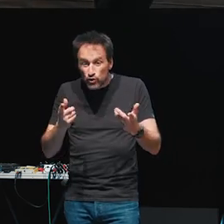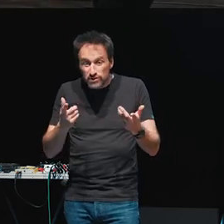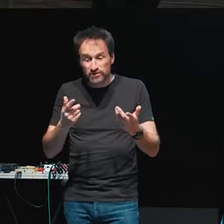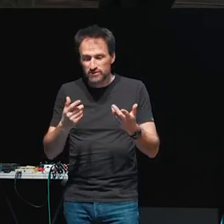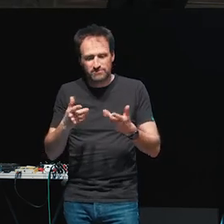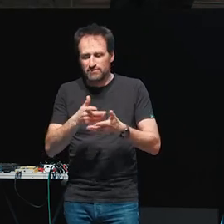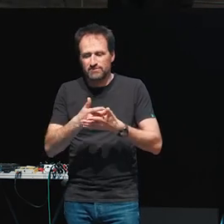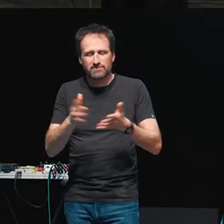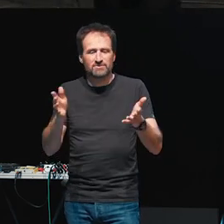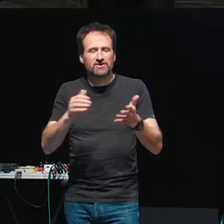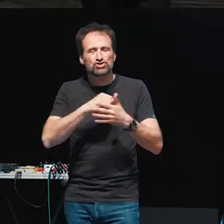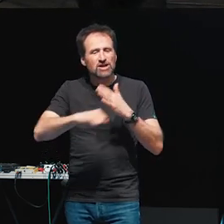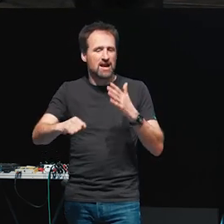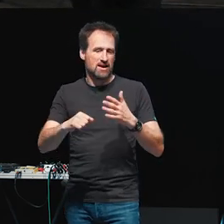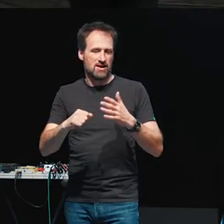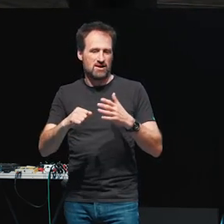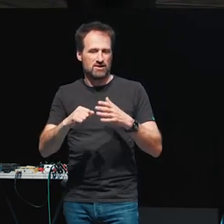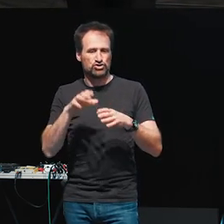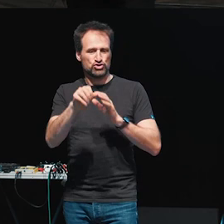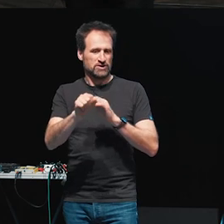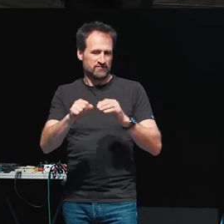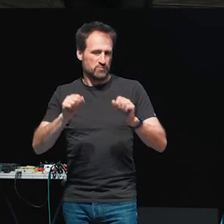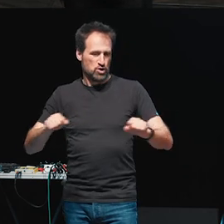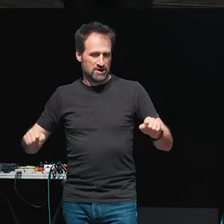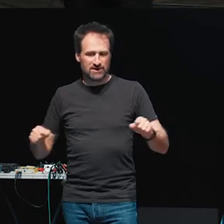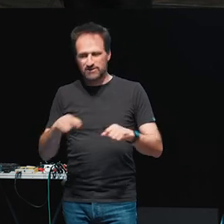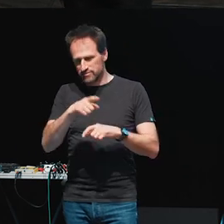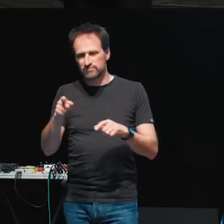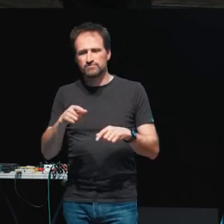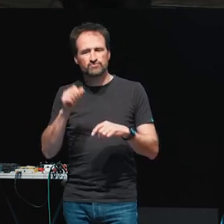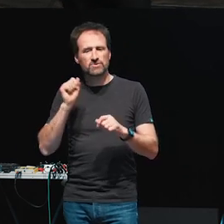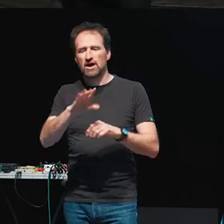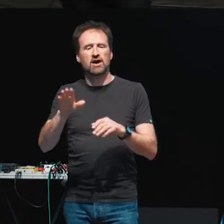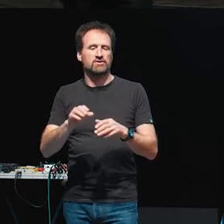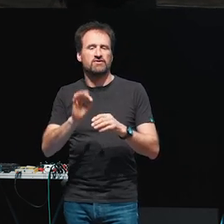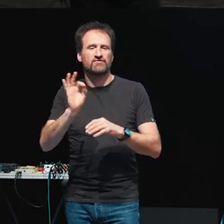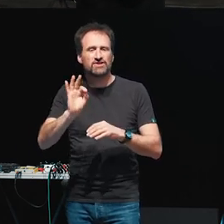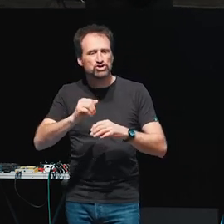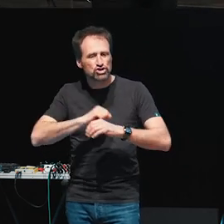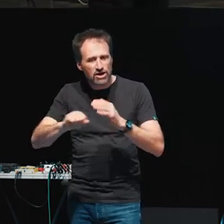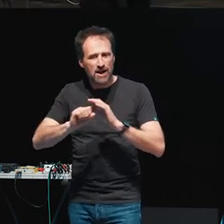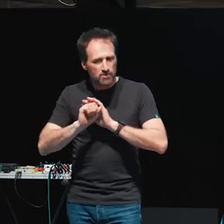agility. That's just a fancy way to say that you can develop faster and you can push your features faster.